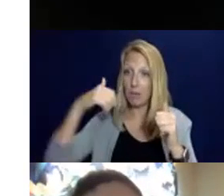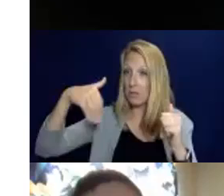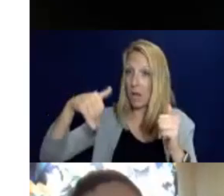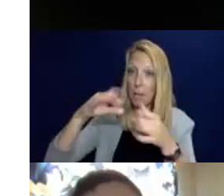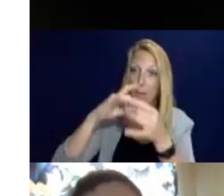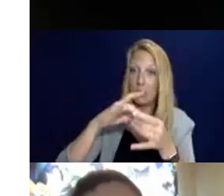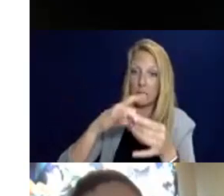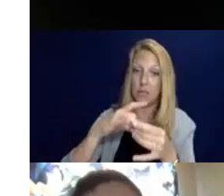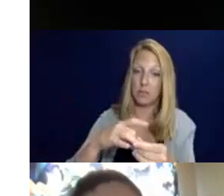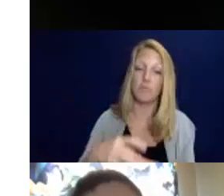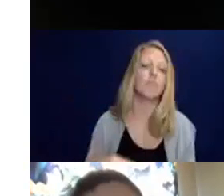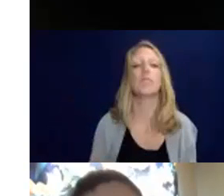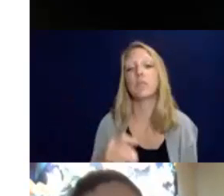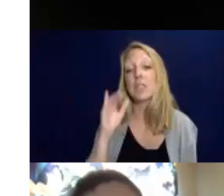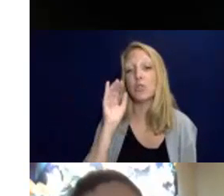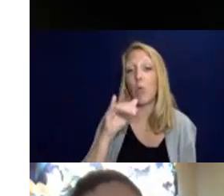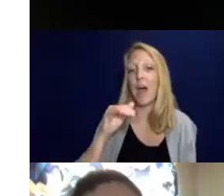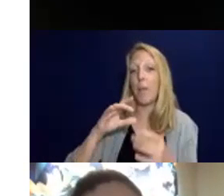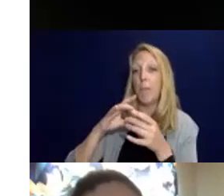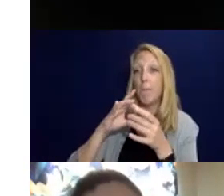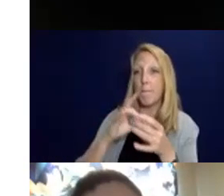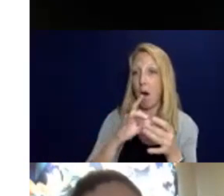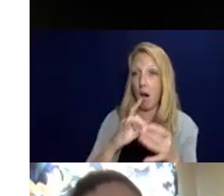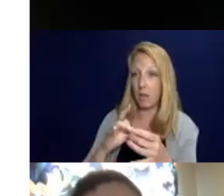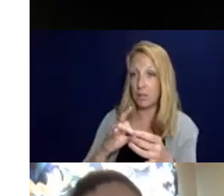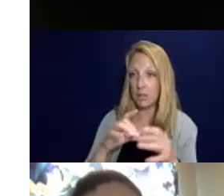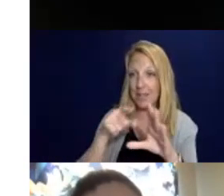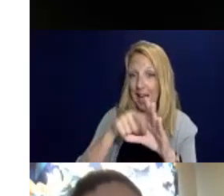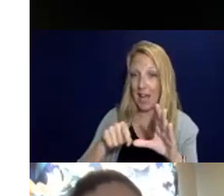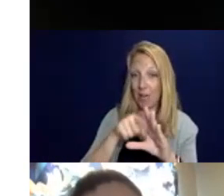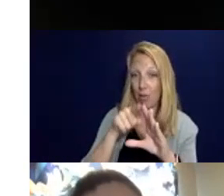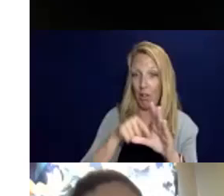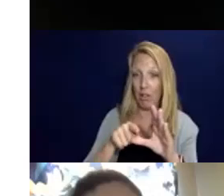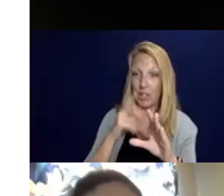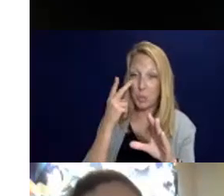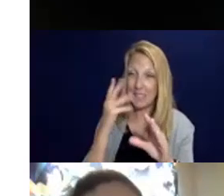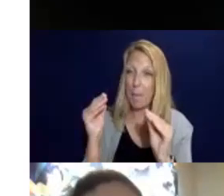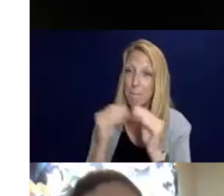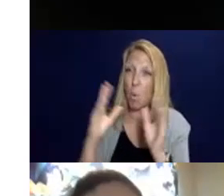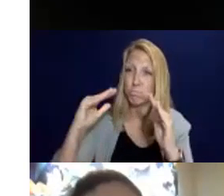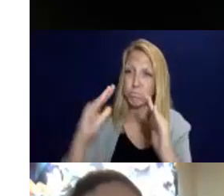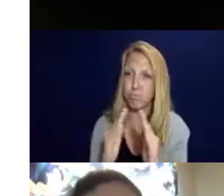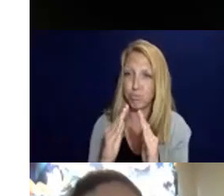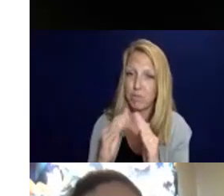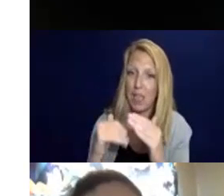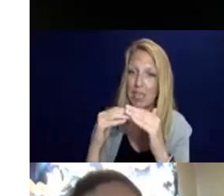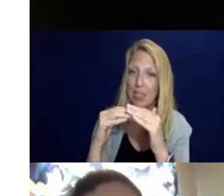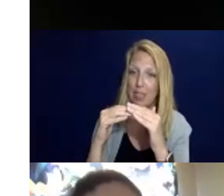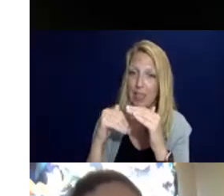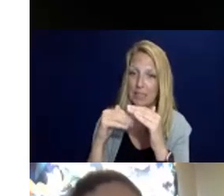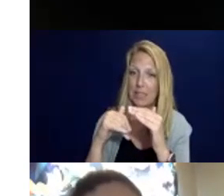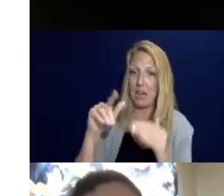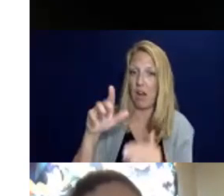okay, that bond angle between the B's is much less than 105, which is